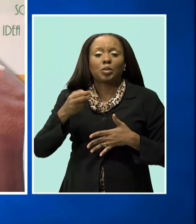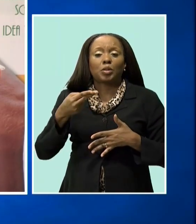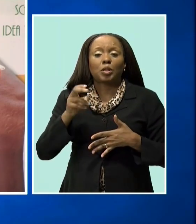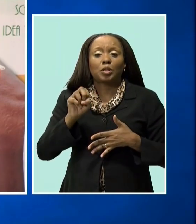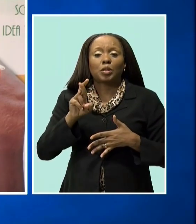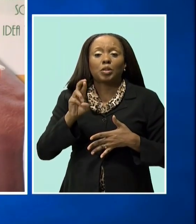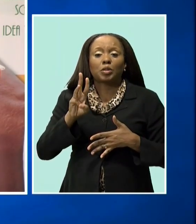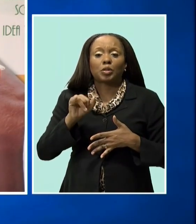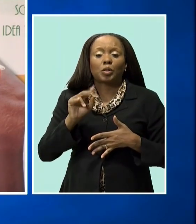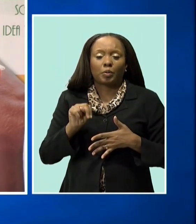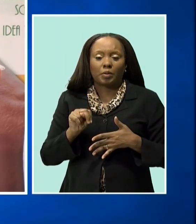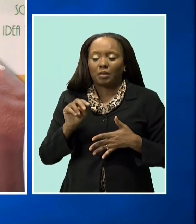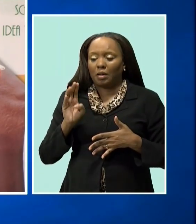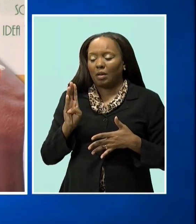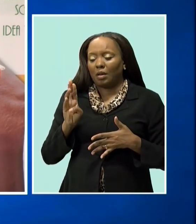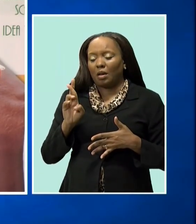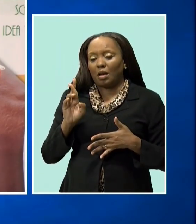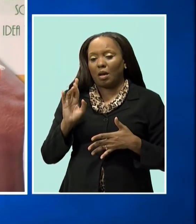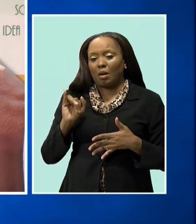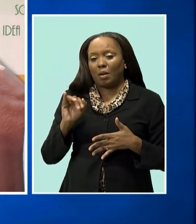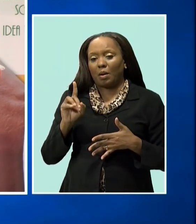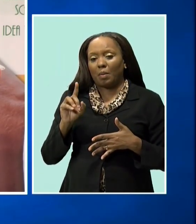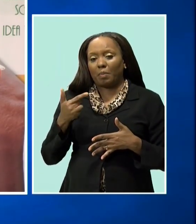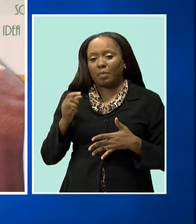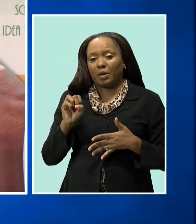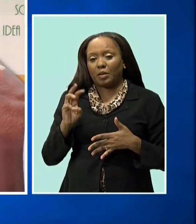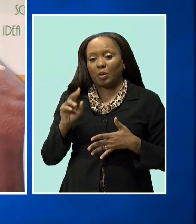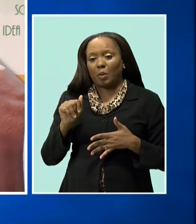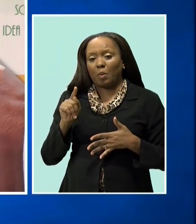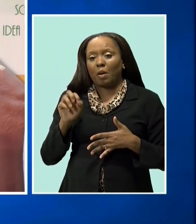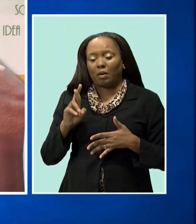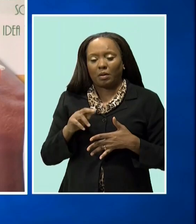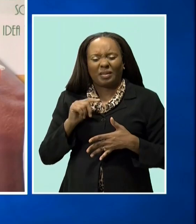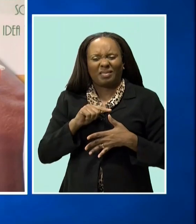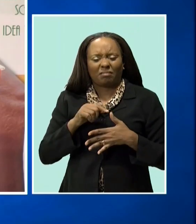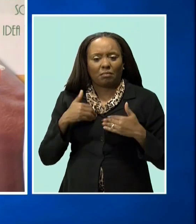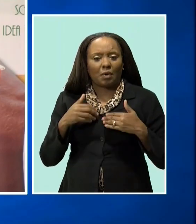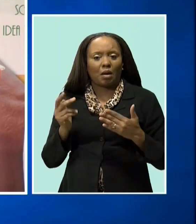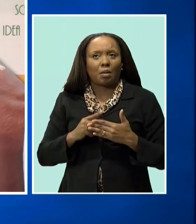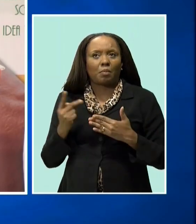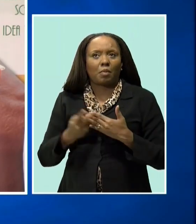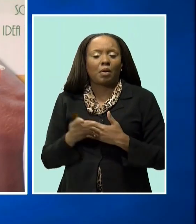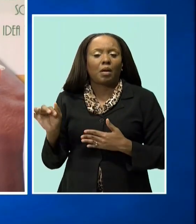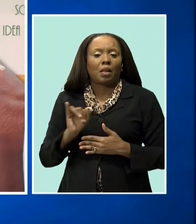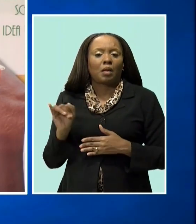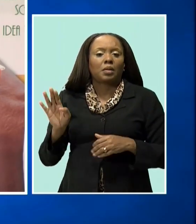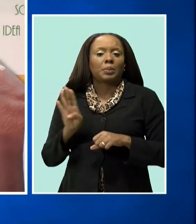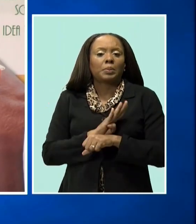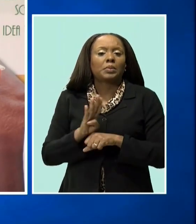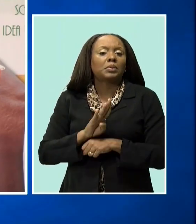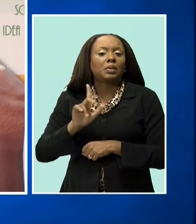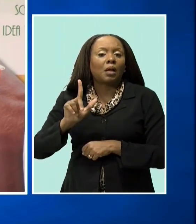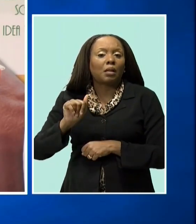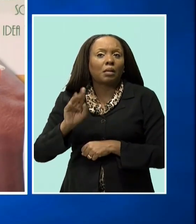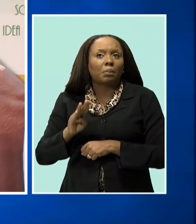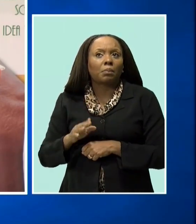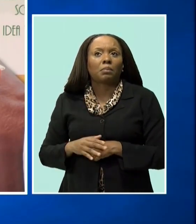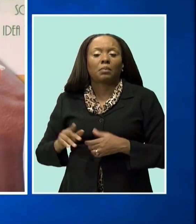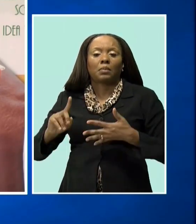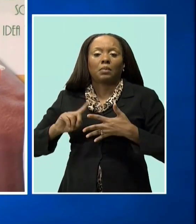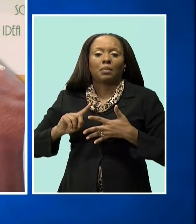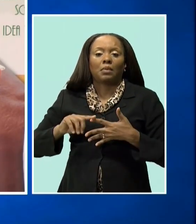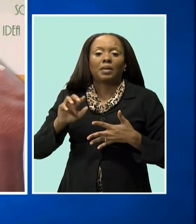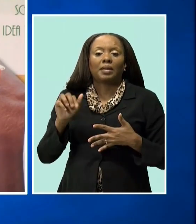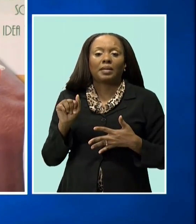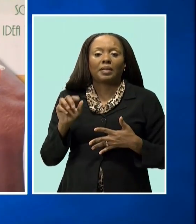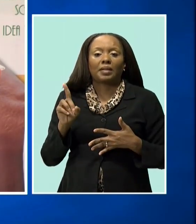the CBC training model, which is a simulation similar to the business labs that we do, and Mr. Adrian Reed,